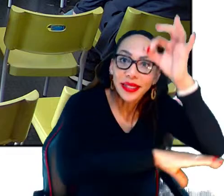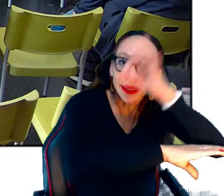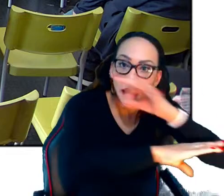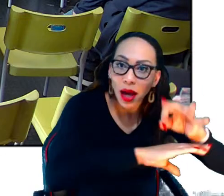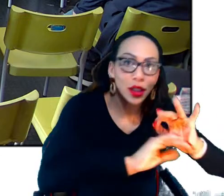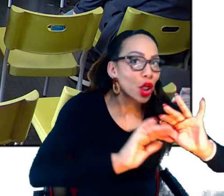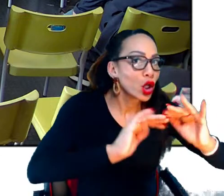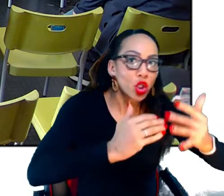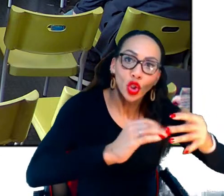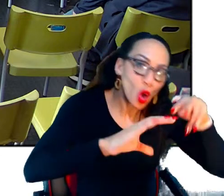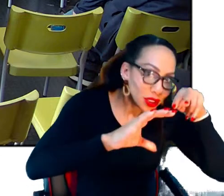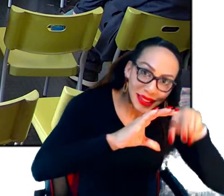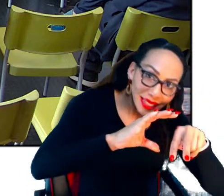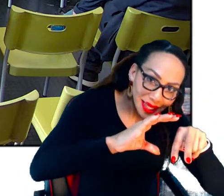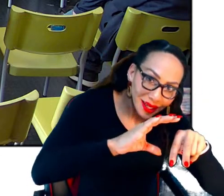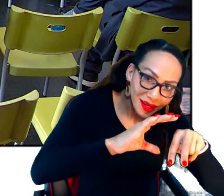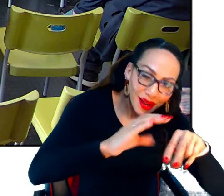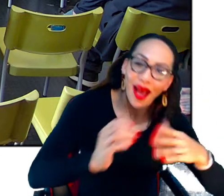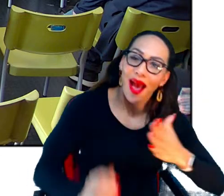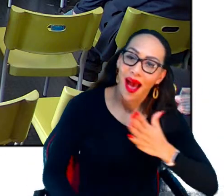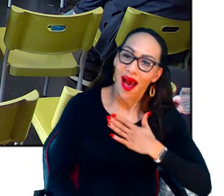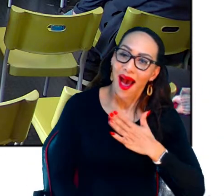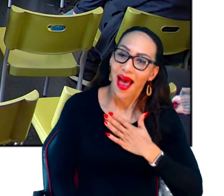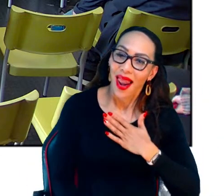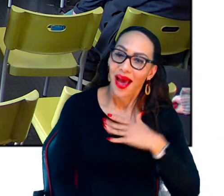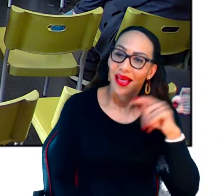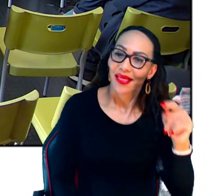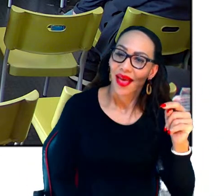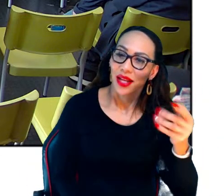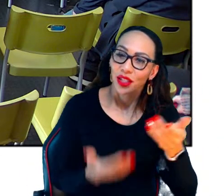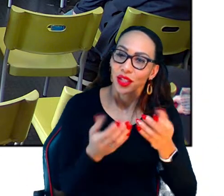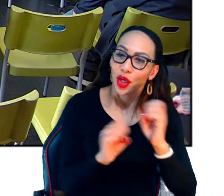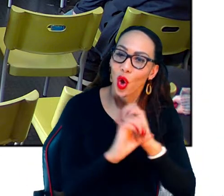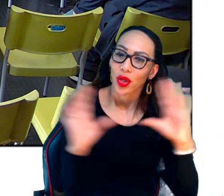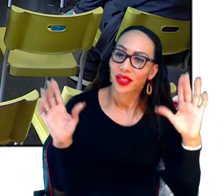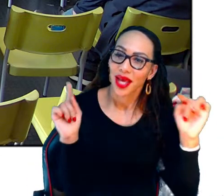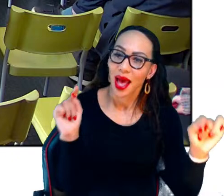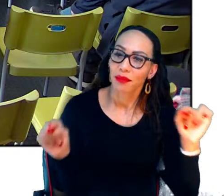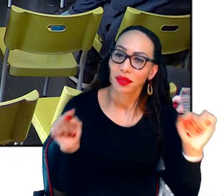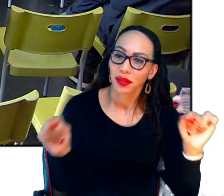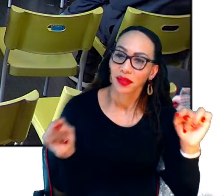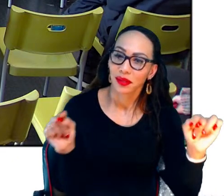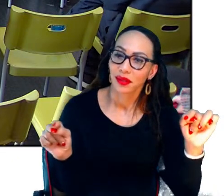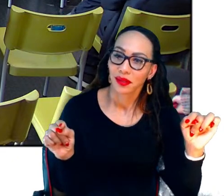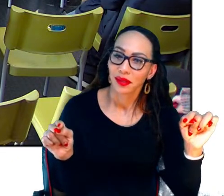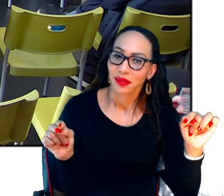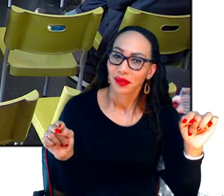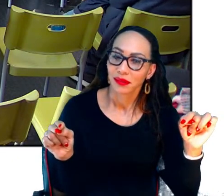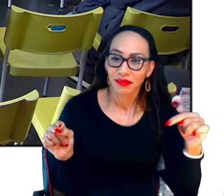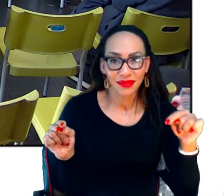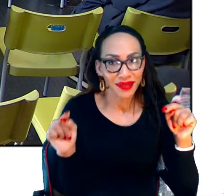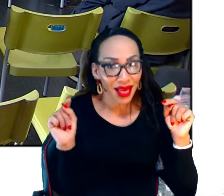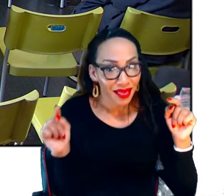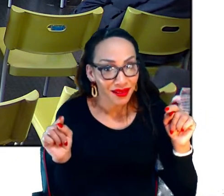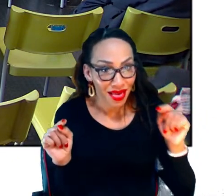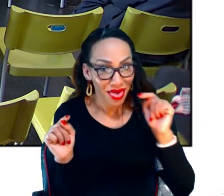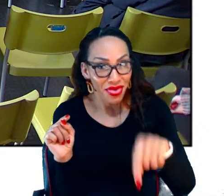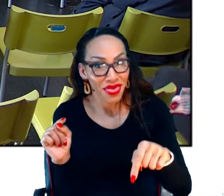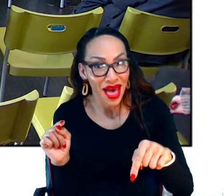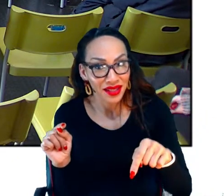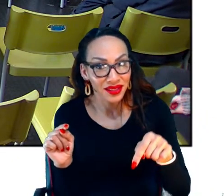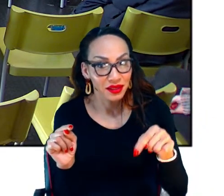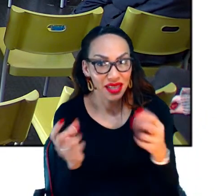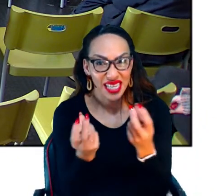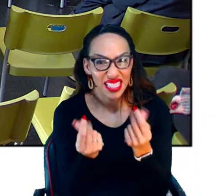not visible, really. So I don't know if that's an aesthetic thing or not, really. Yeah, no, definitely. But it just,